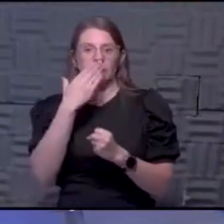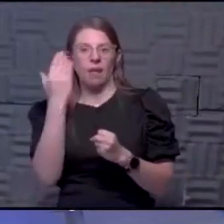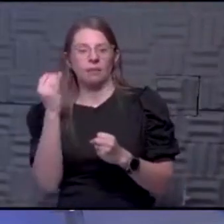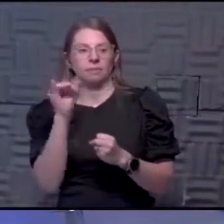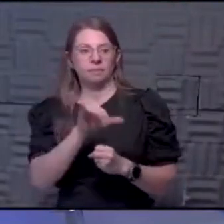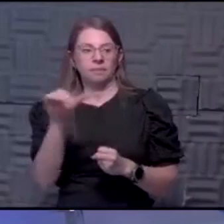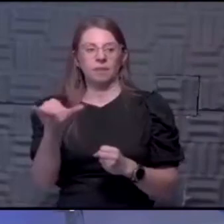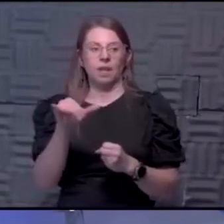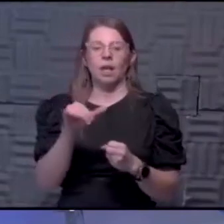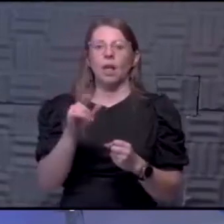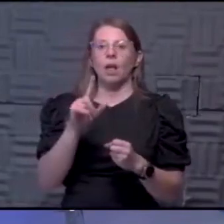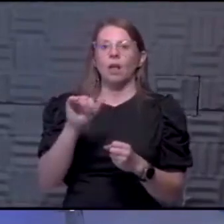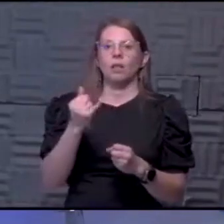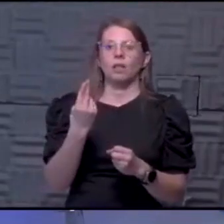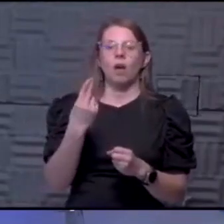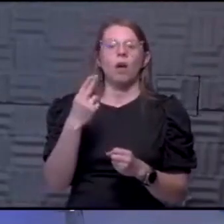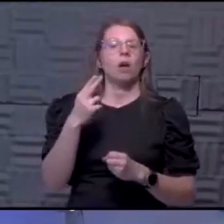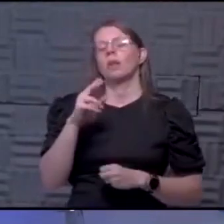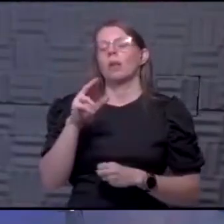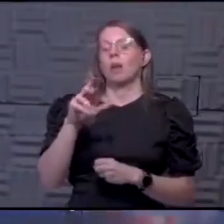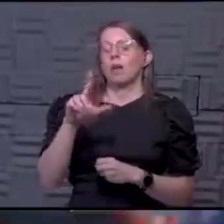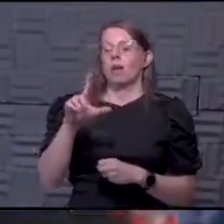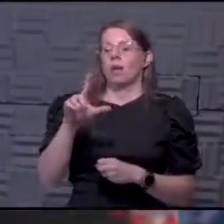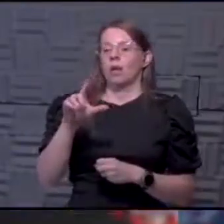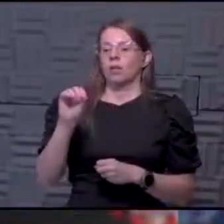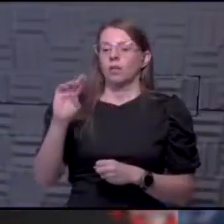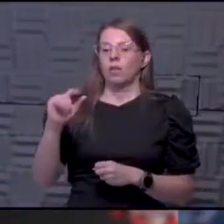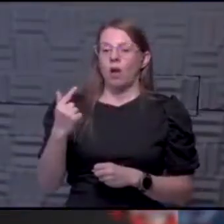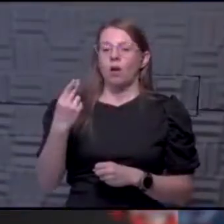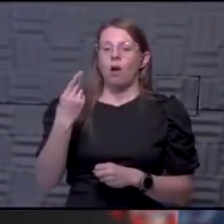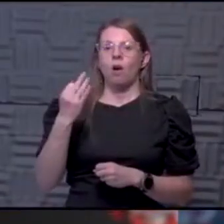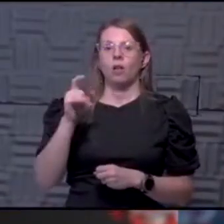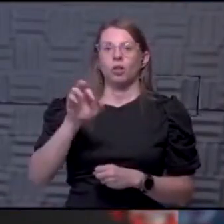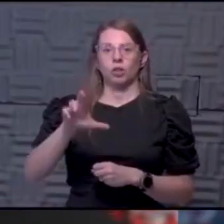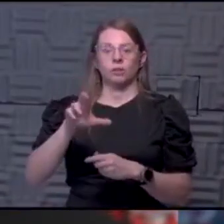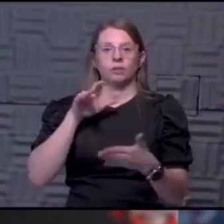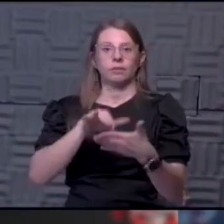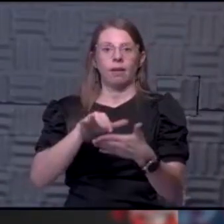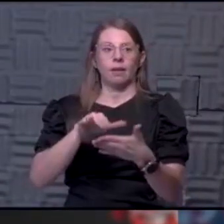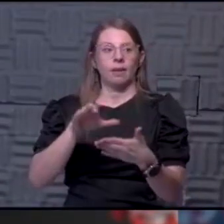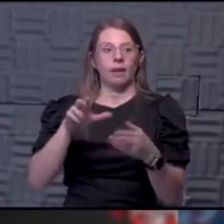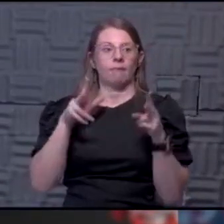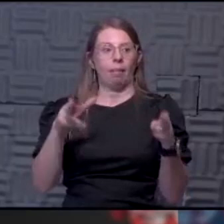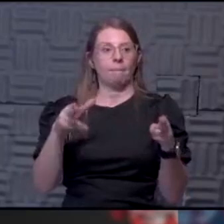hauler study thing. I think we have a clip that we were going to show a little bit about that.